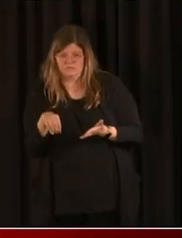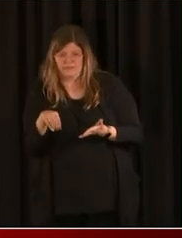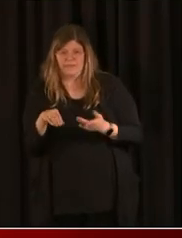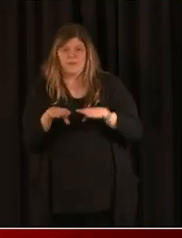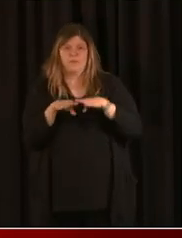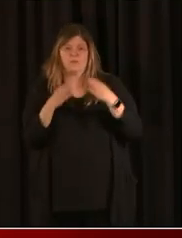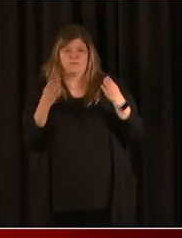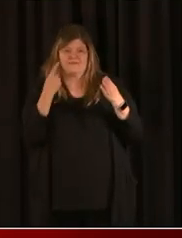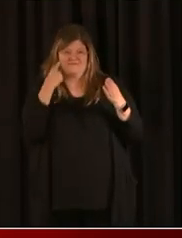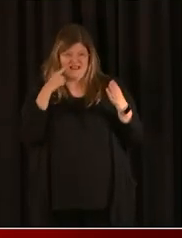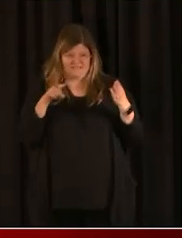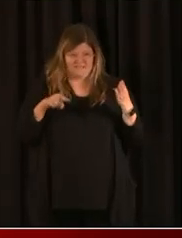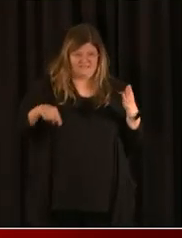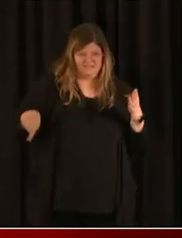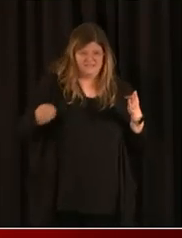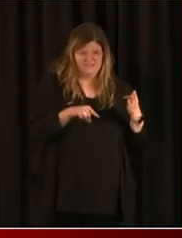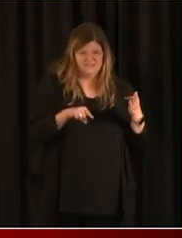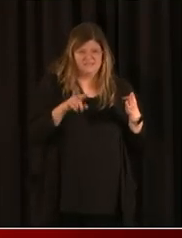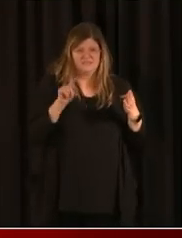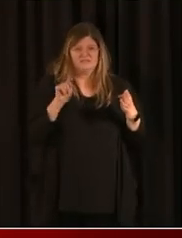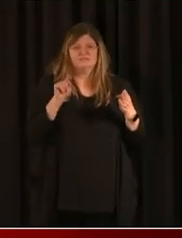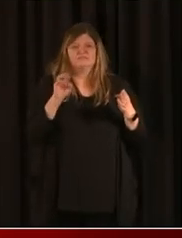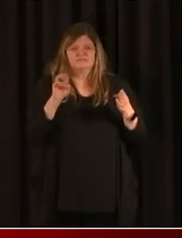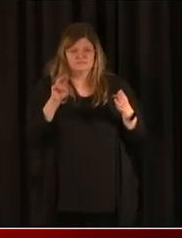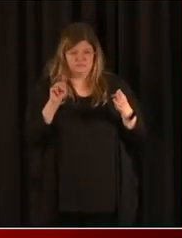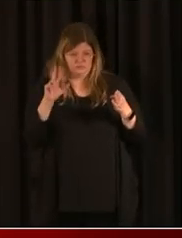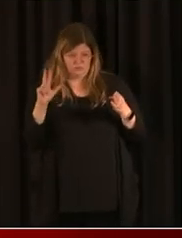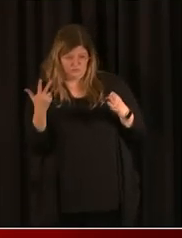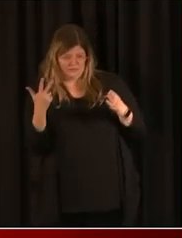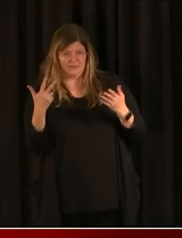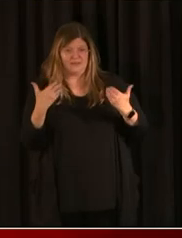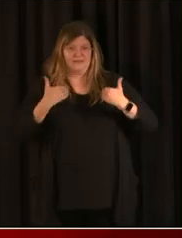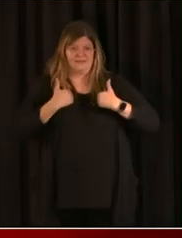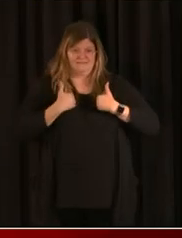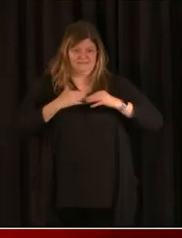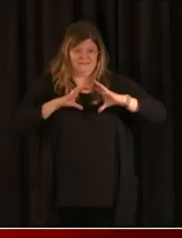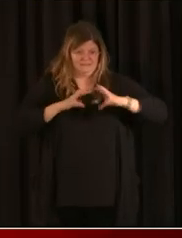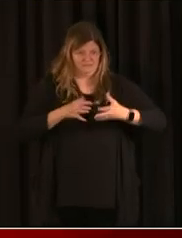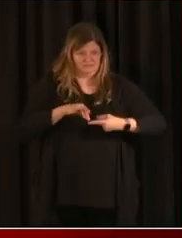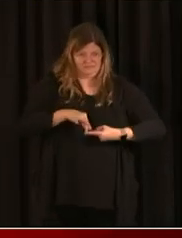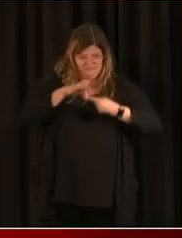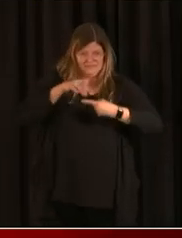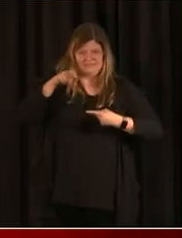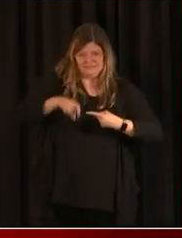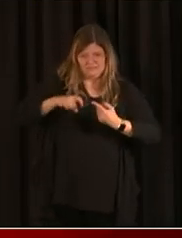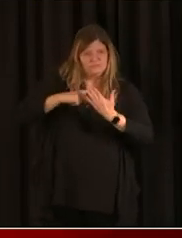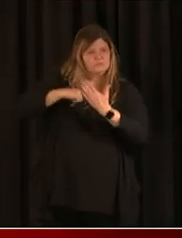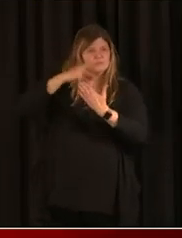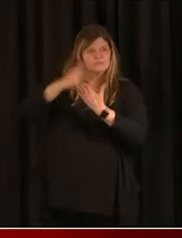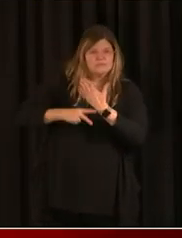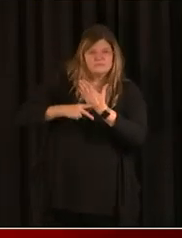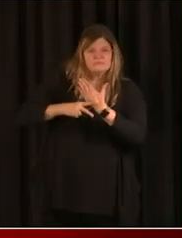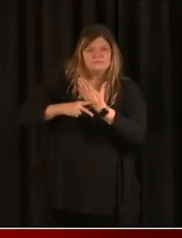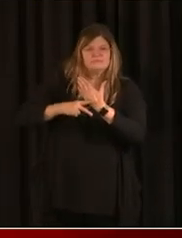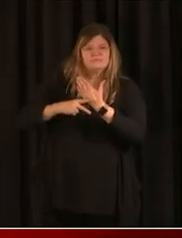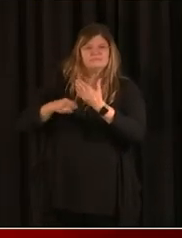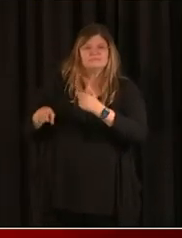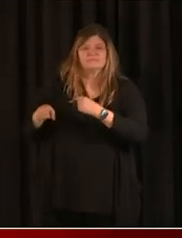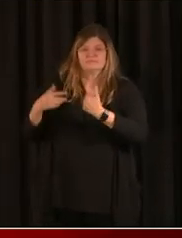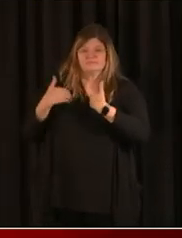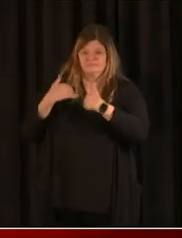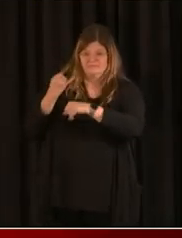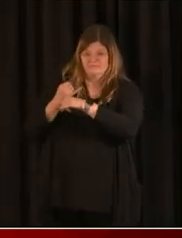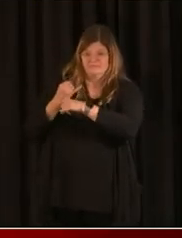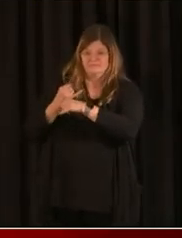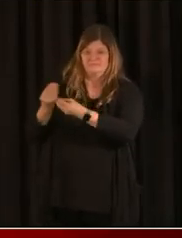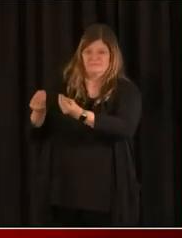will be open for term 3 will have self-contained special education programming. So if those students are on